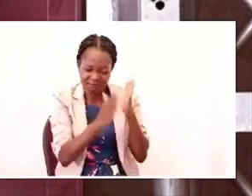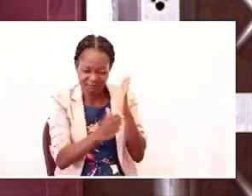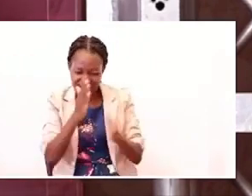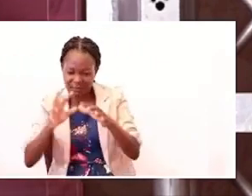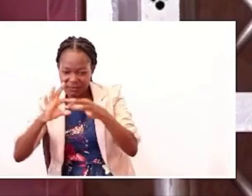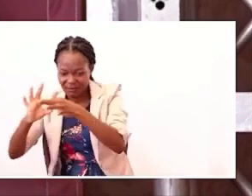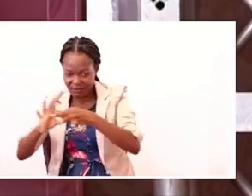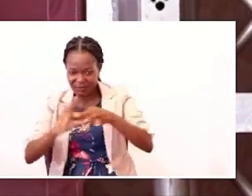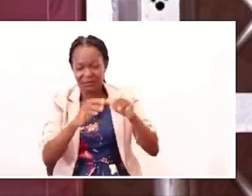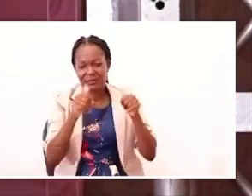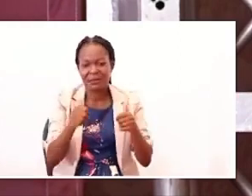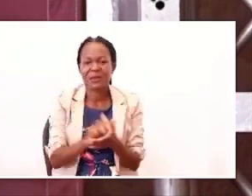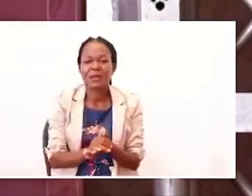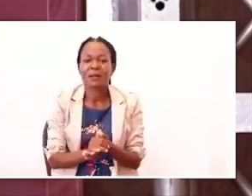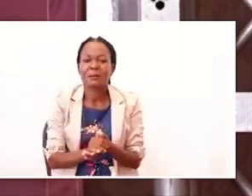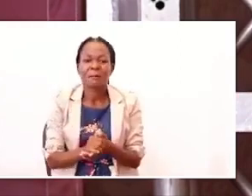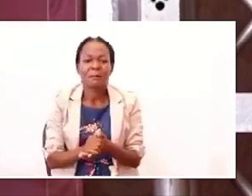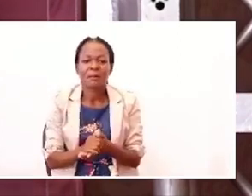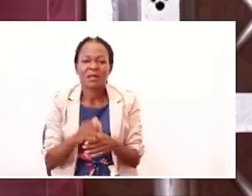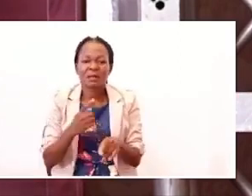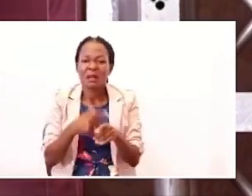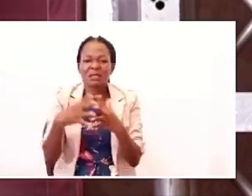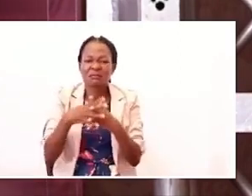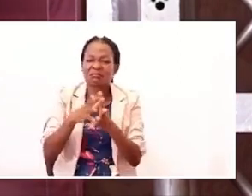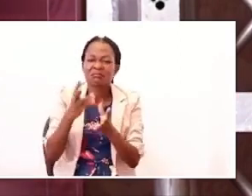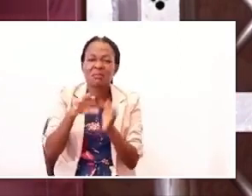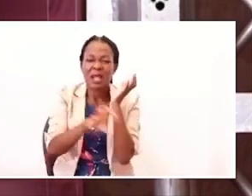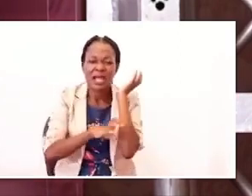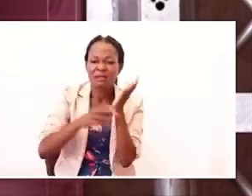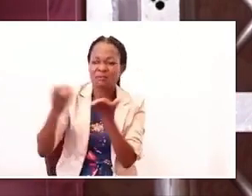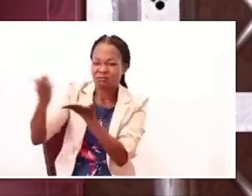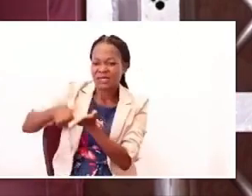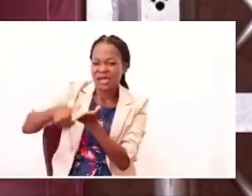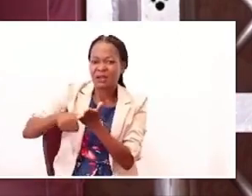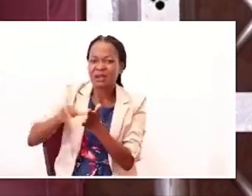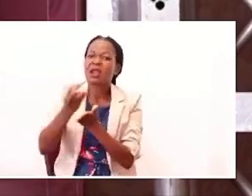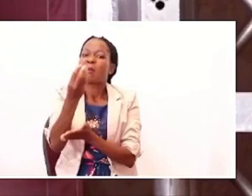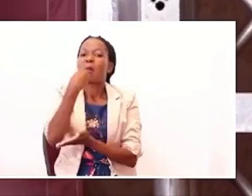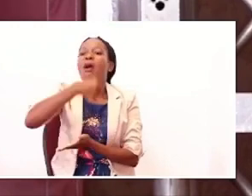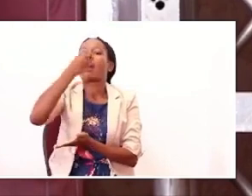We have situations where debt is contracted for consumption. In many cases,